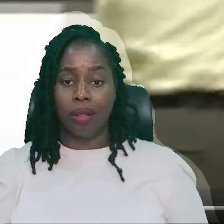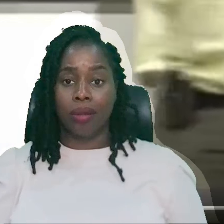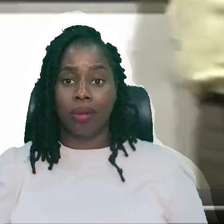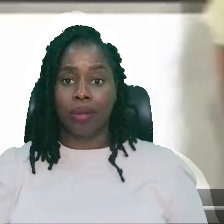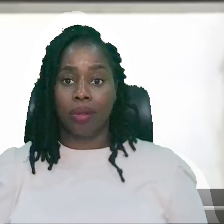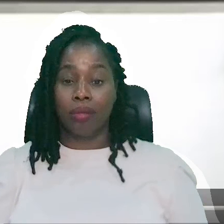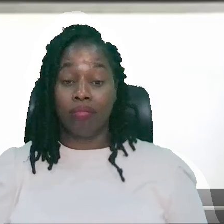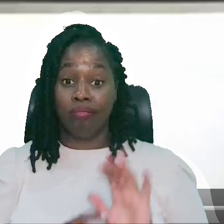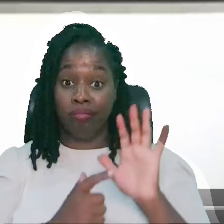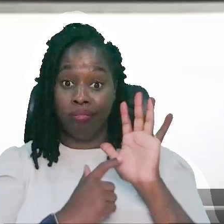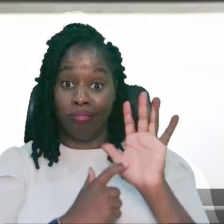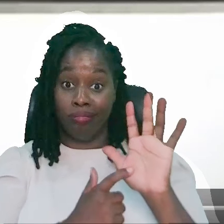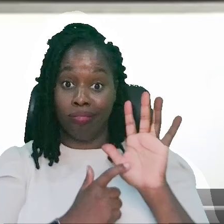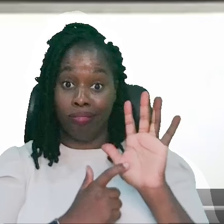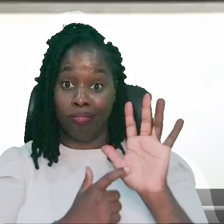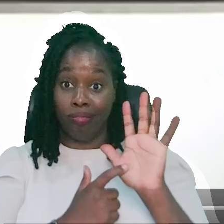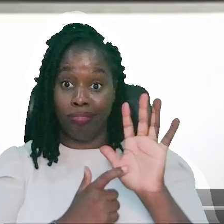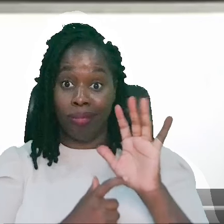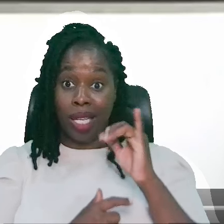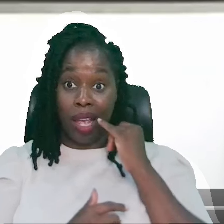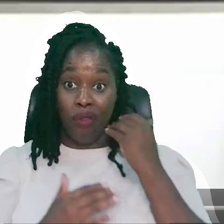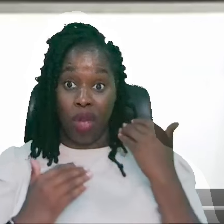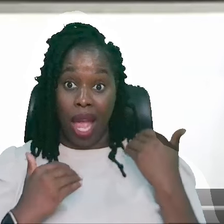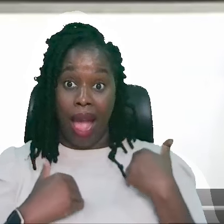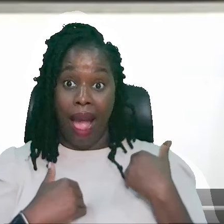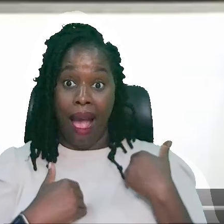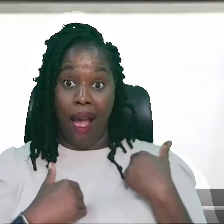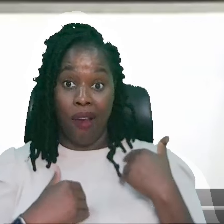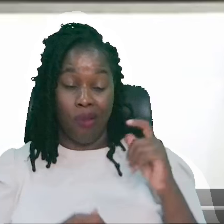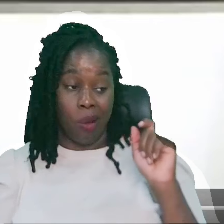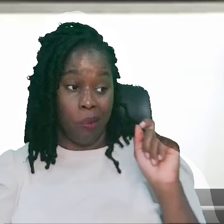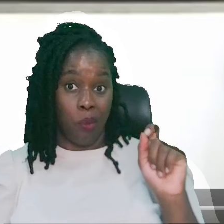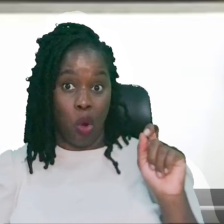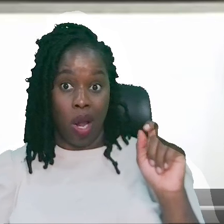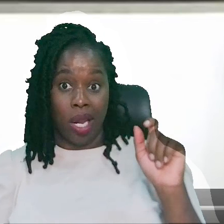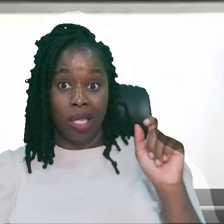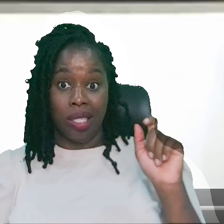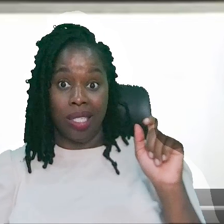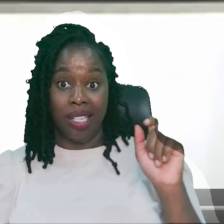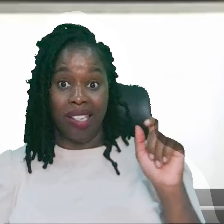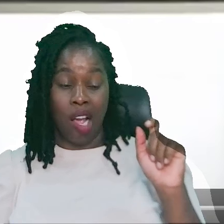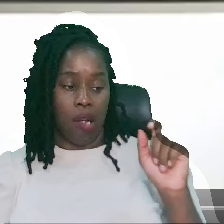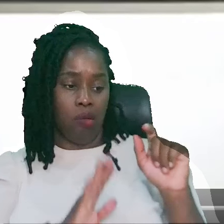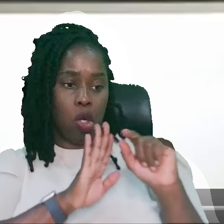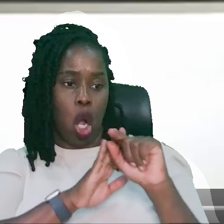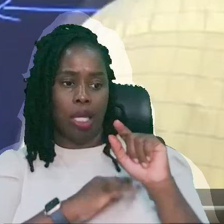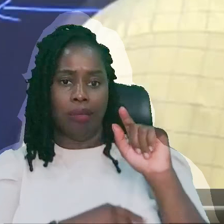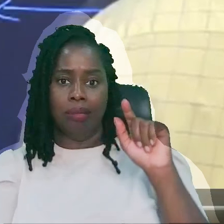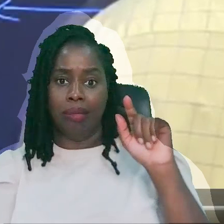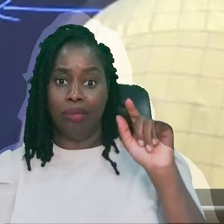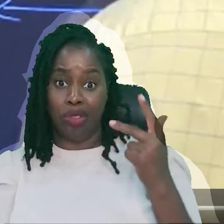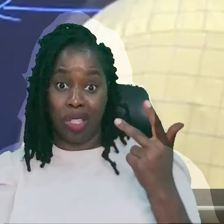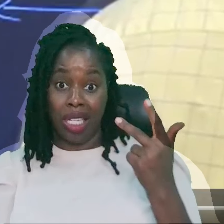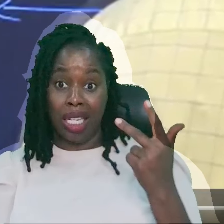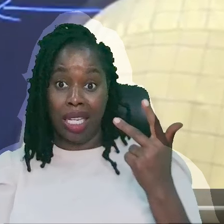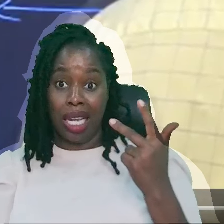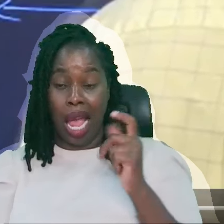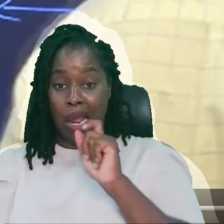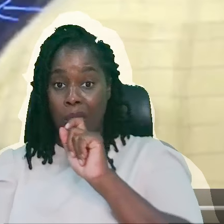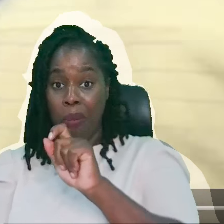example, suppose we have a point over here at -3 and a point